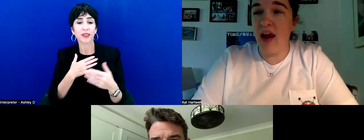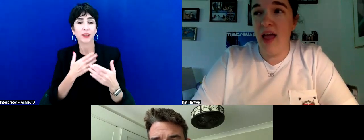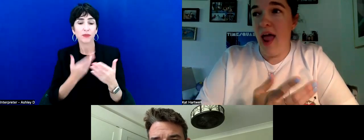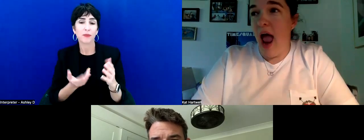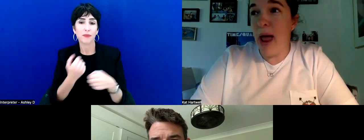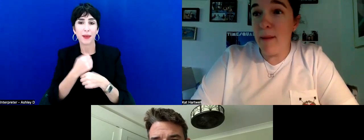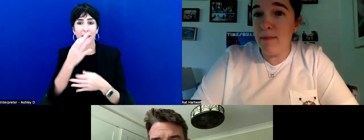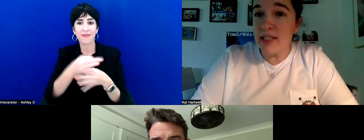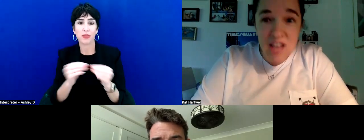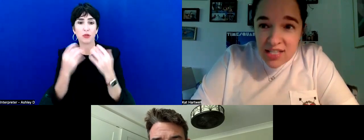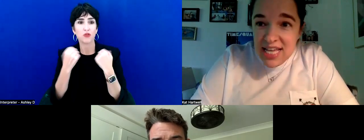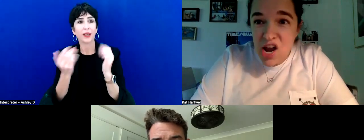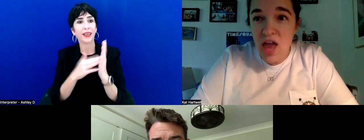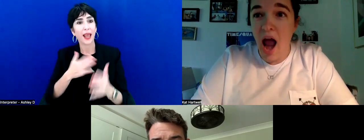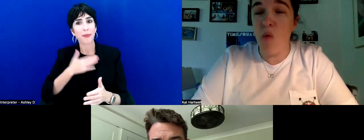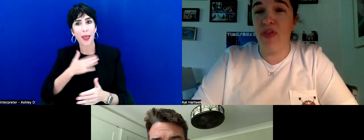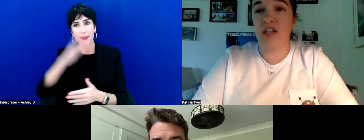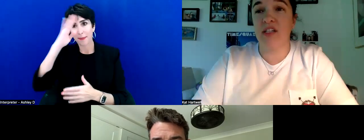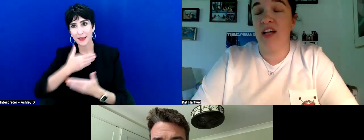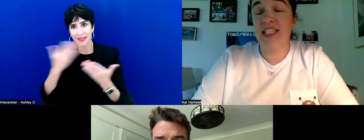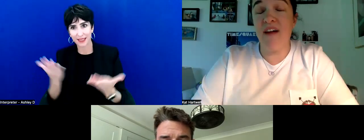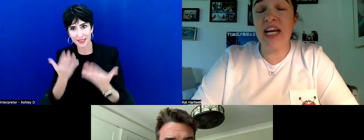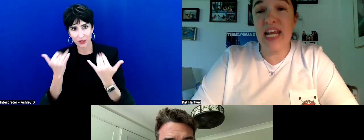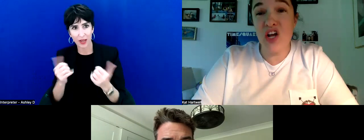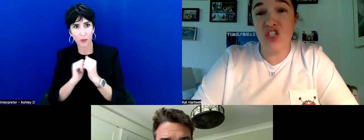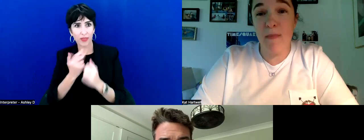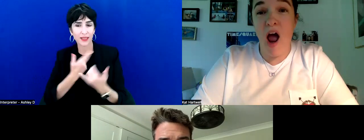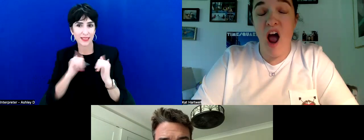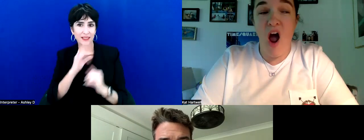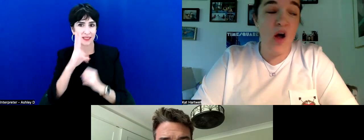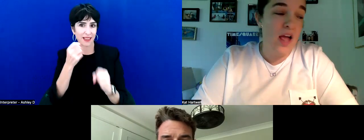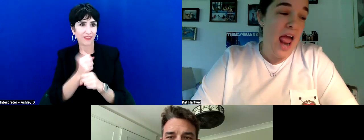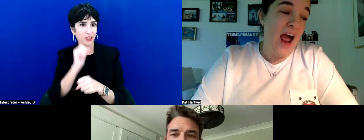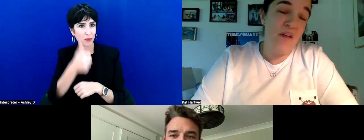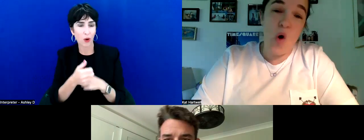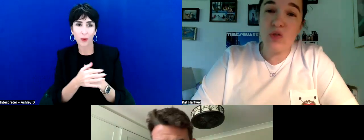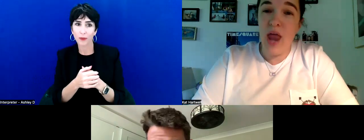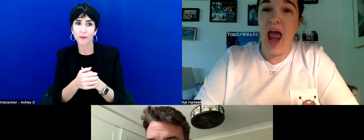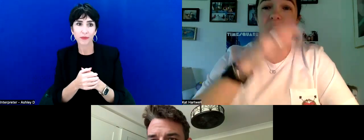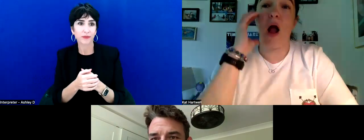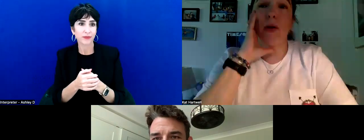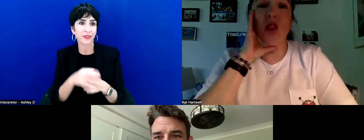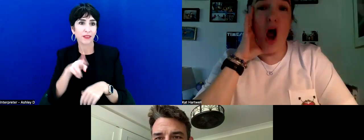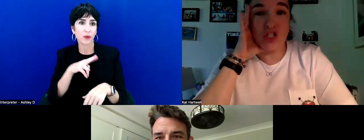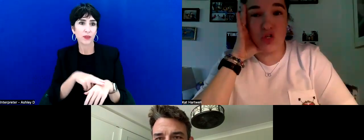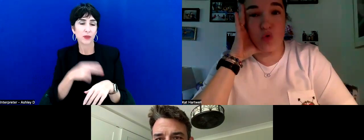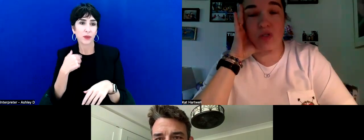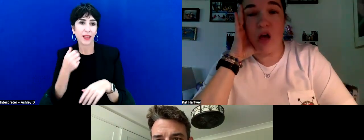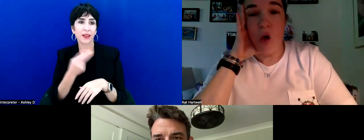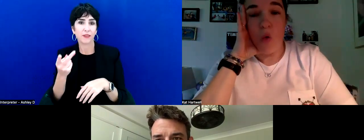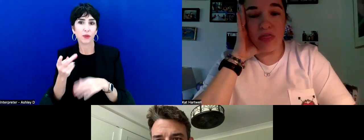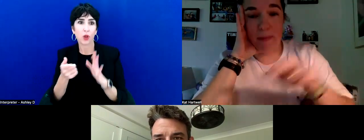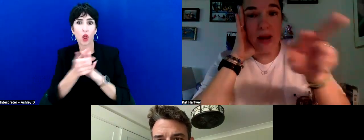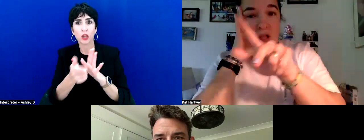God, and I'm happy my son's here now with that 7 years tomorrow. And of course, we had a couple of